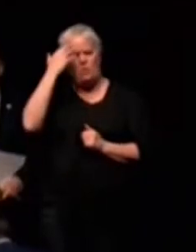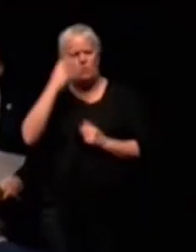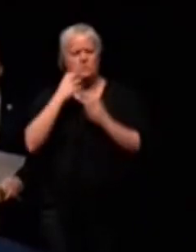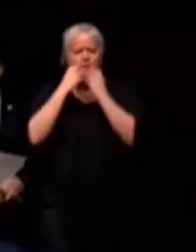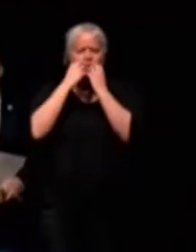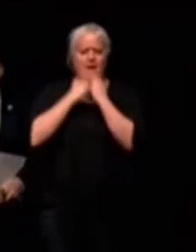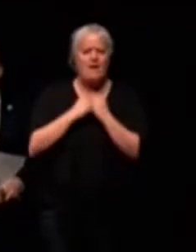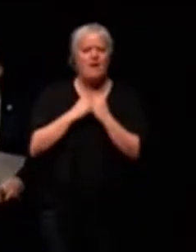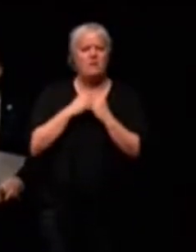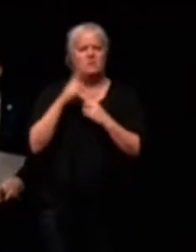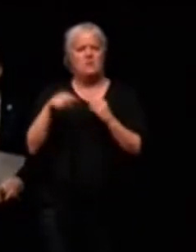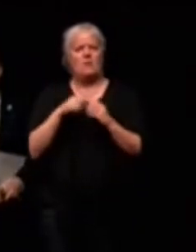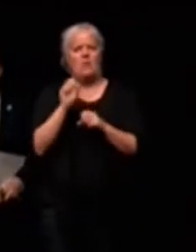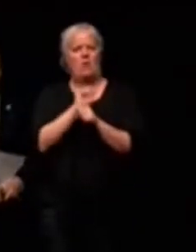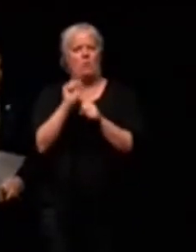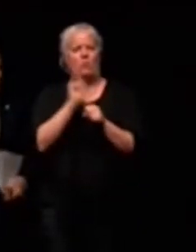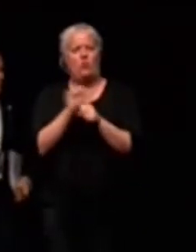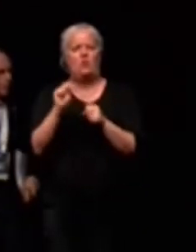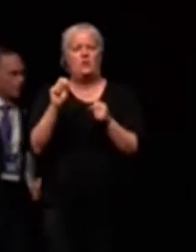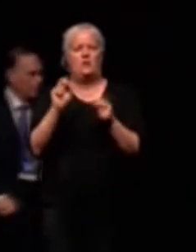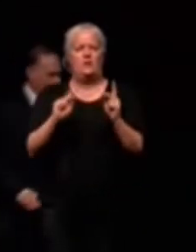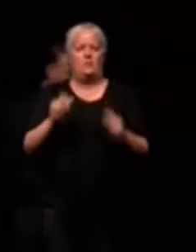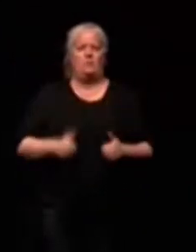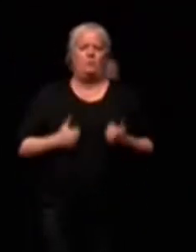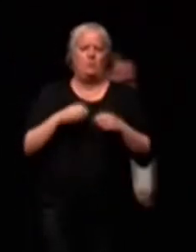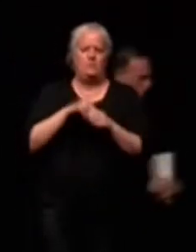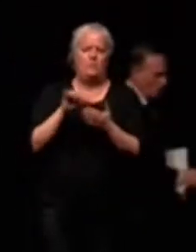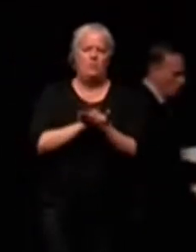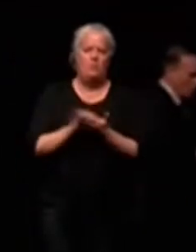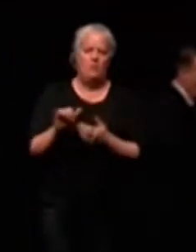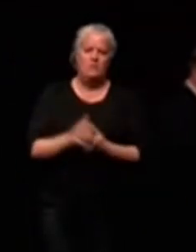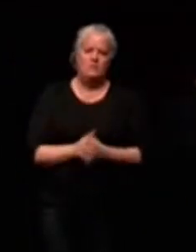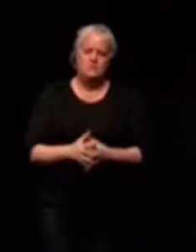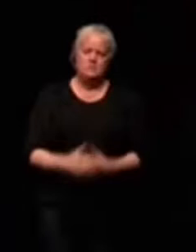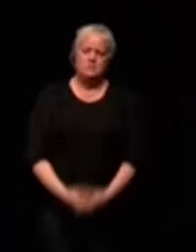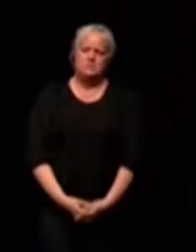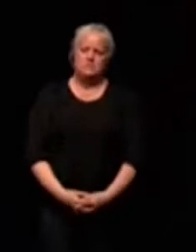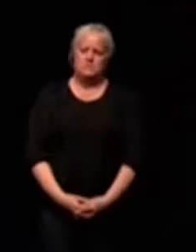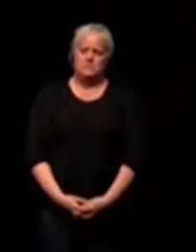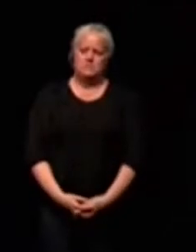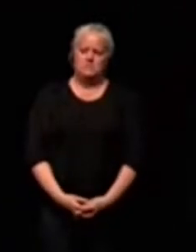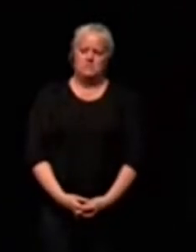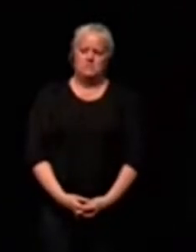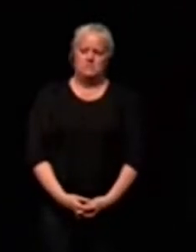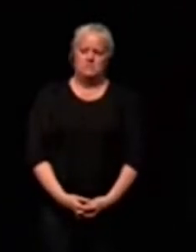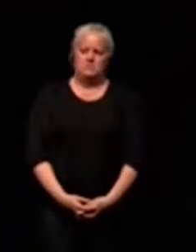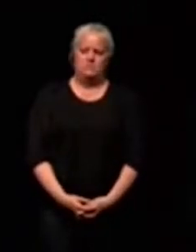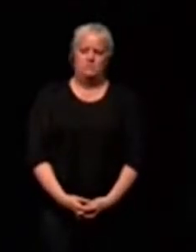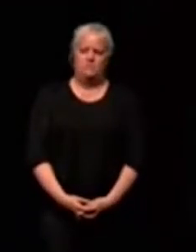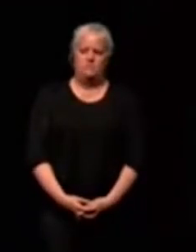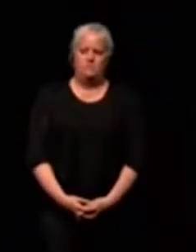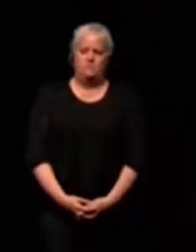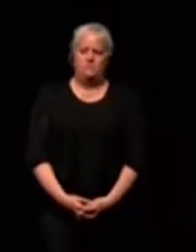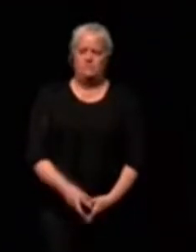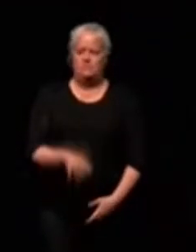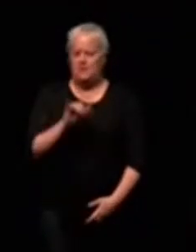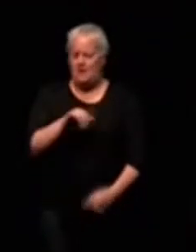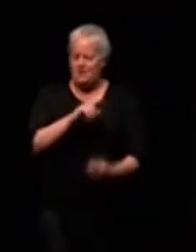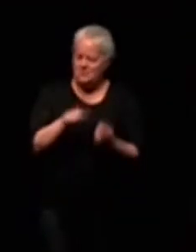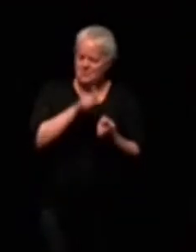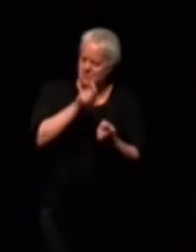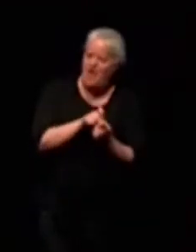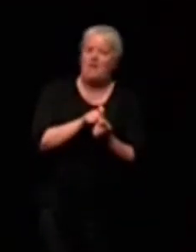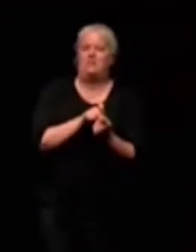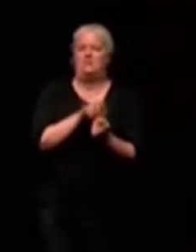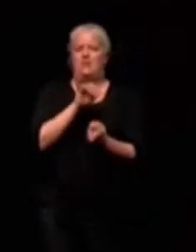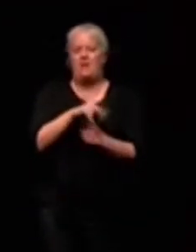about working New Yorkers. Now, that is exactly the kind of leader we need now. But